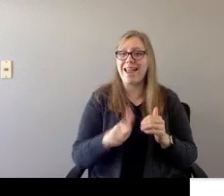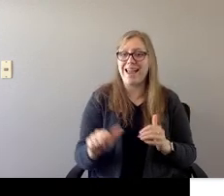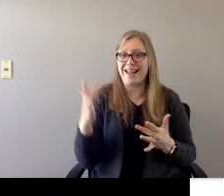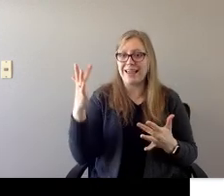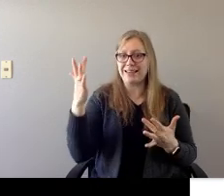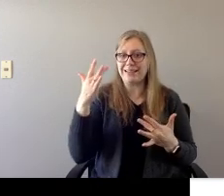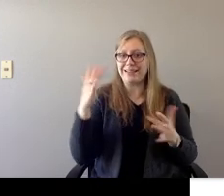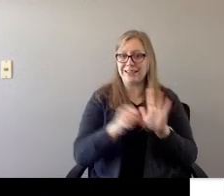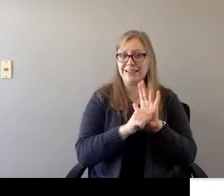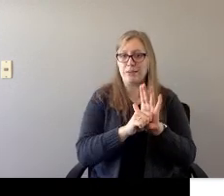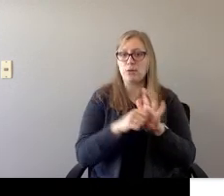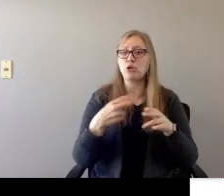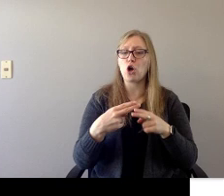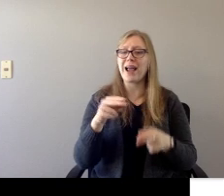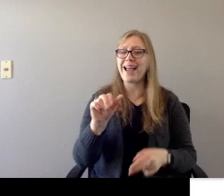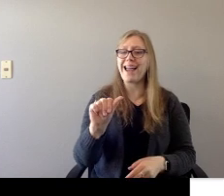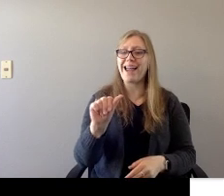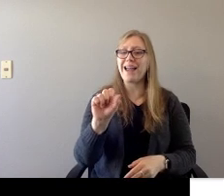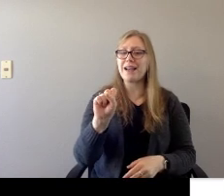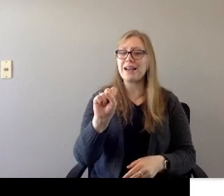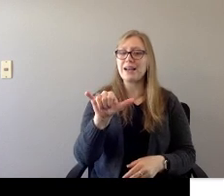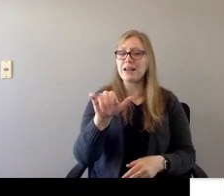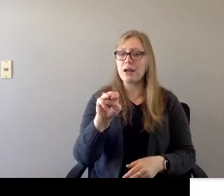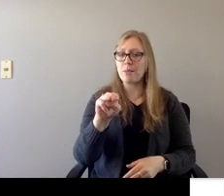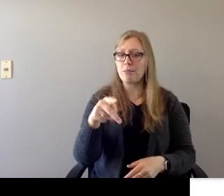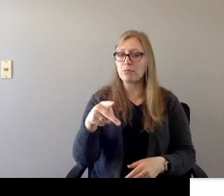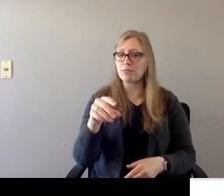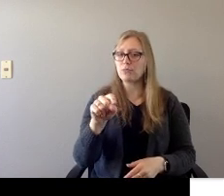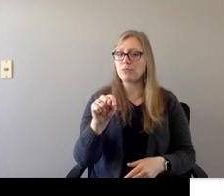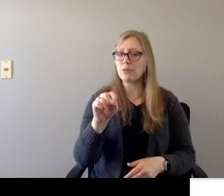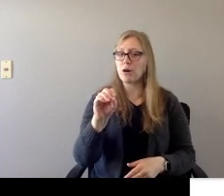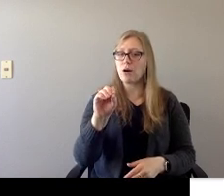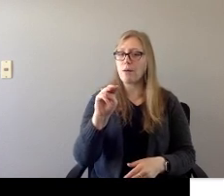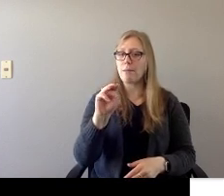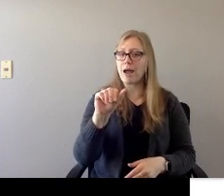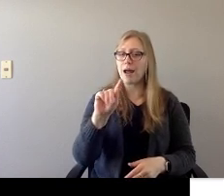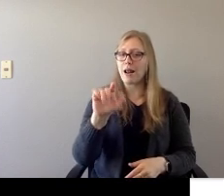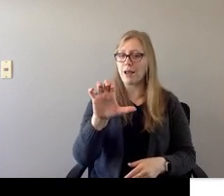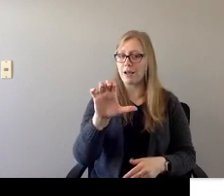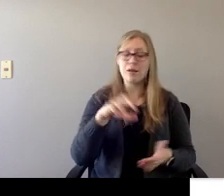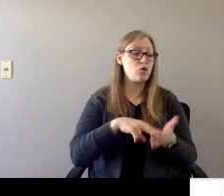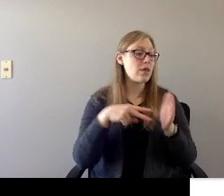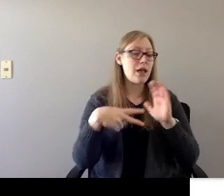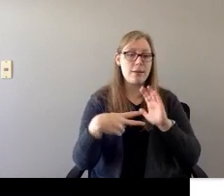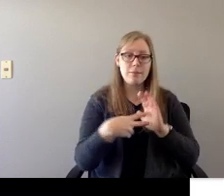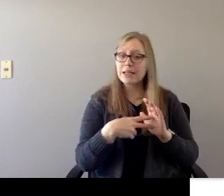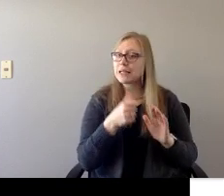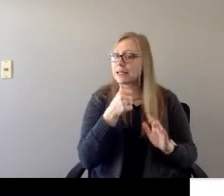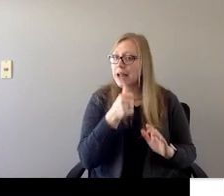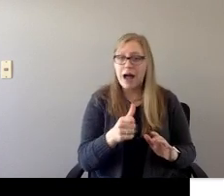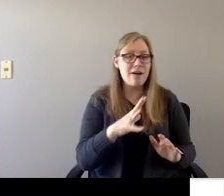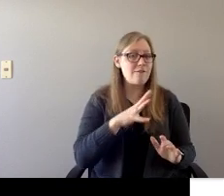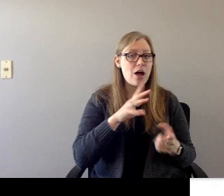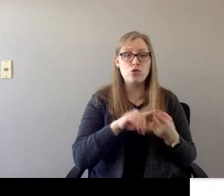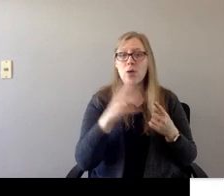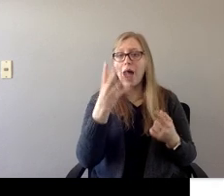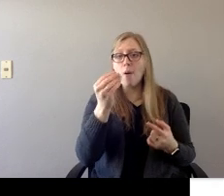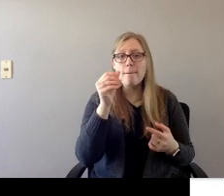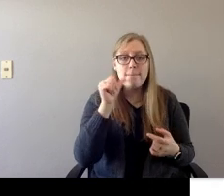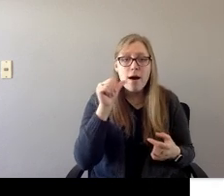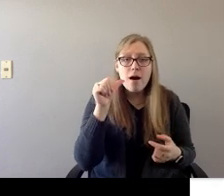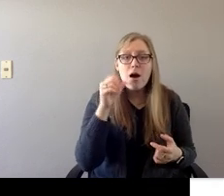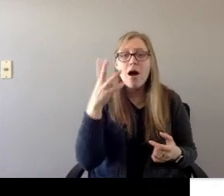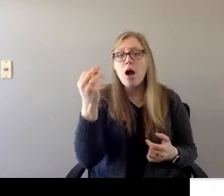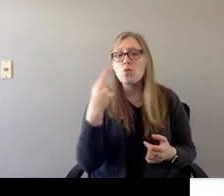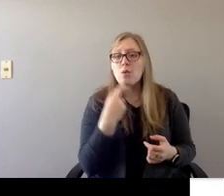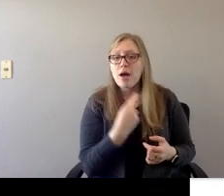ill doesn't mean it's fine to go out to the bars, go out to the restaurants, because you, 1, could pick it up, and